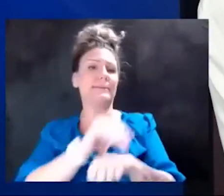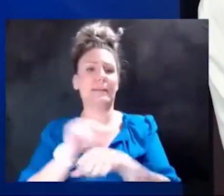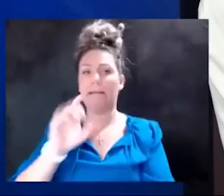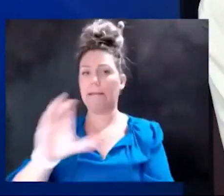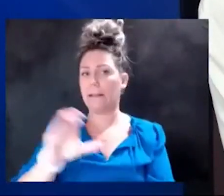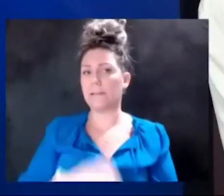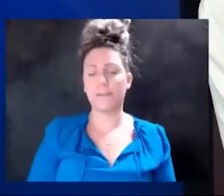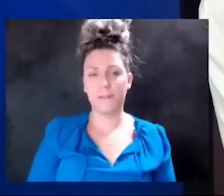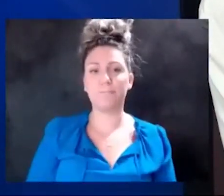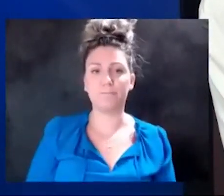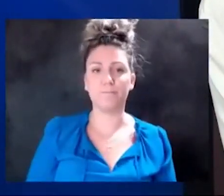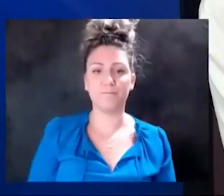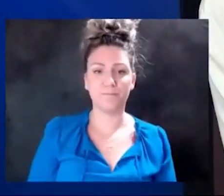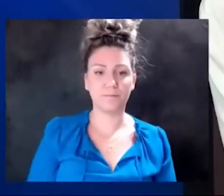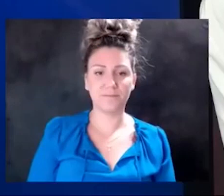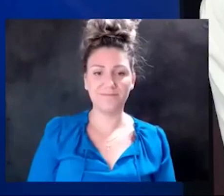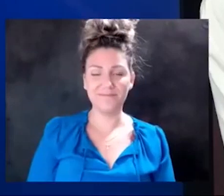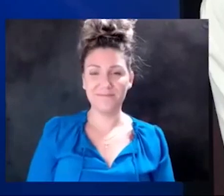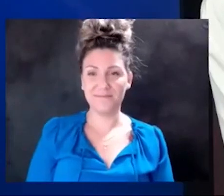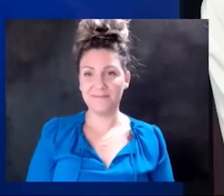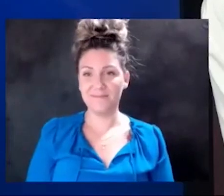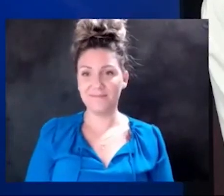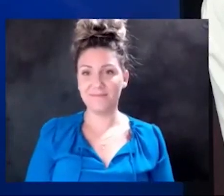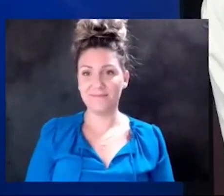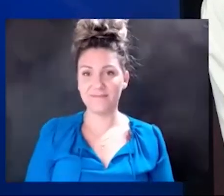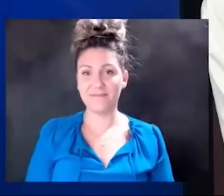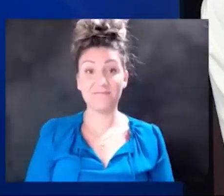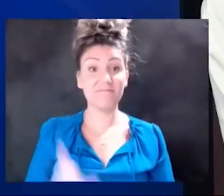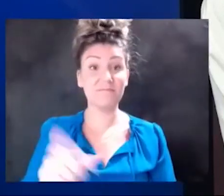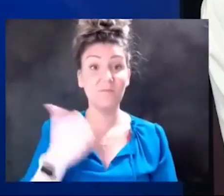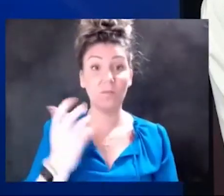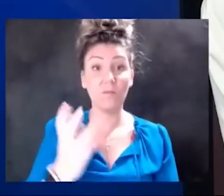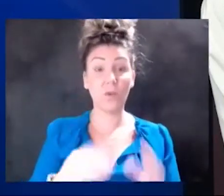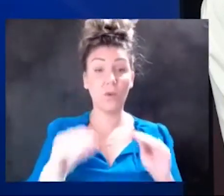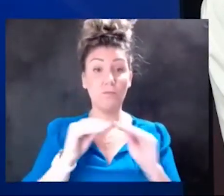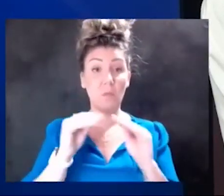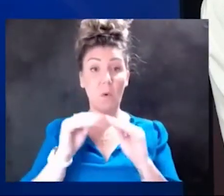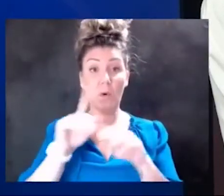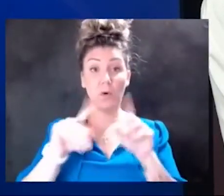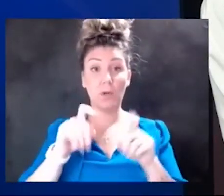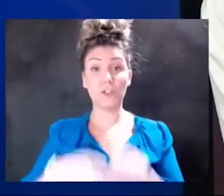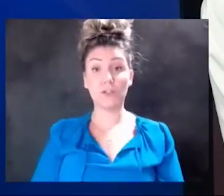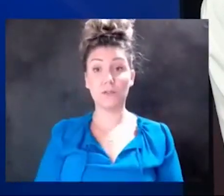contact. Any other questions out there?